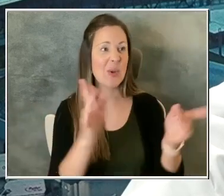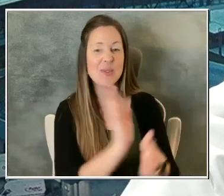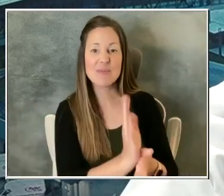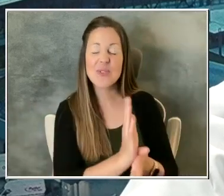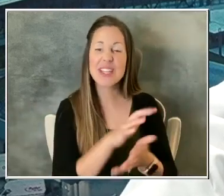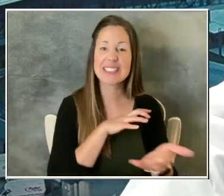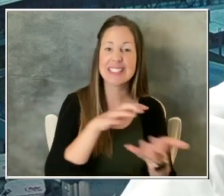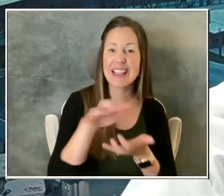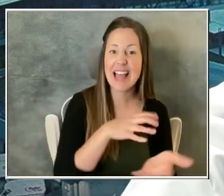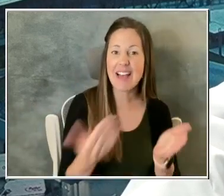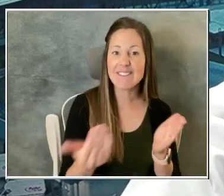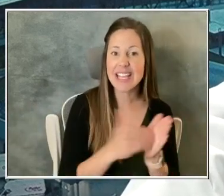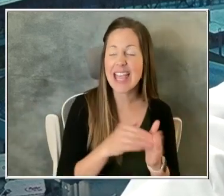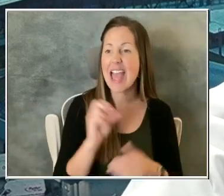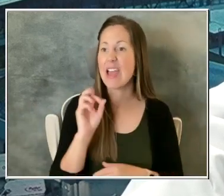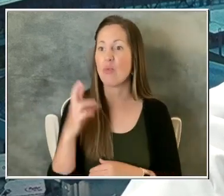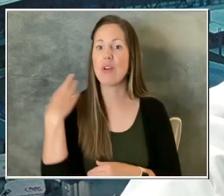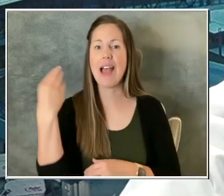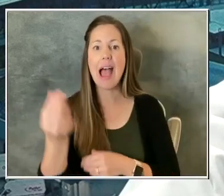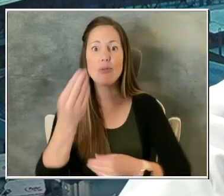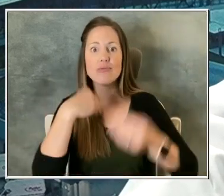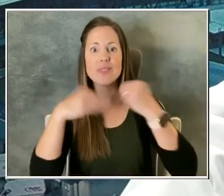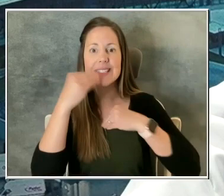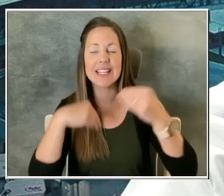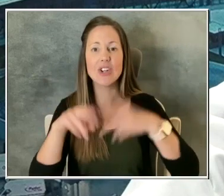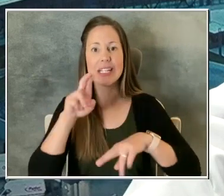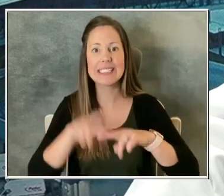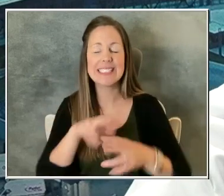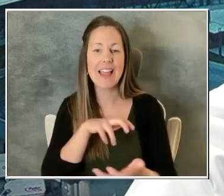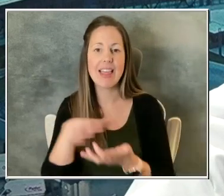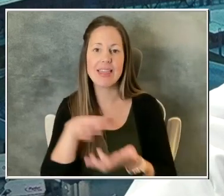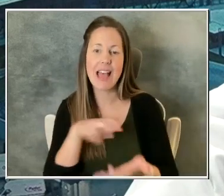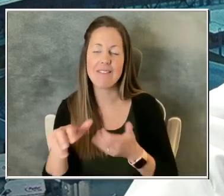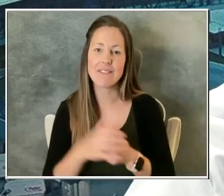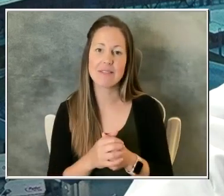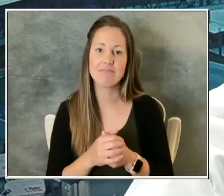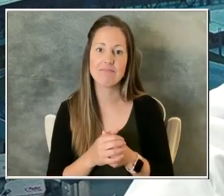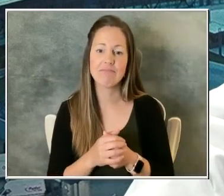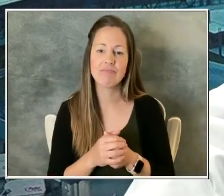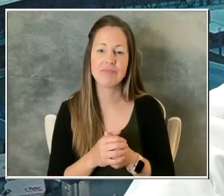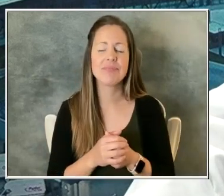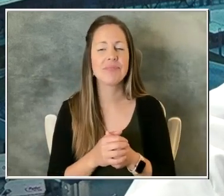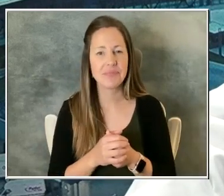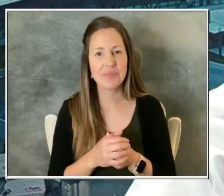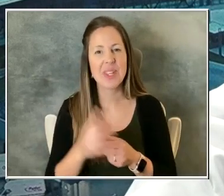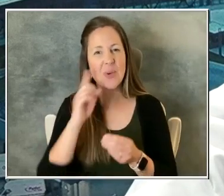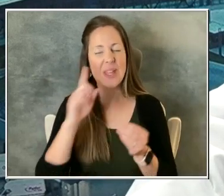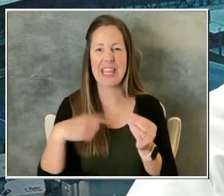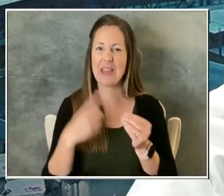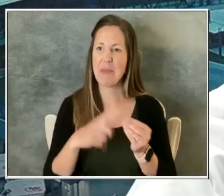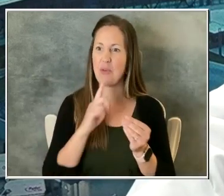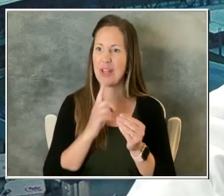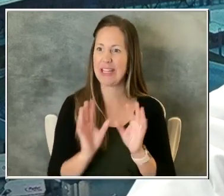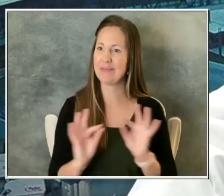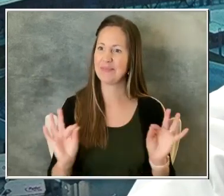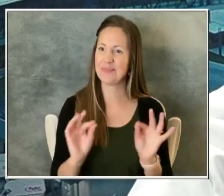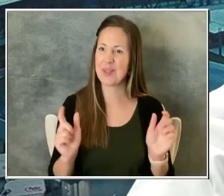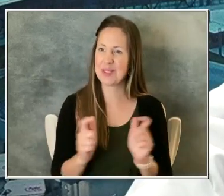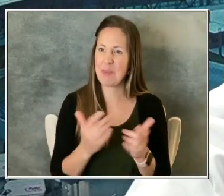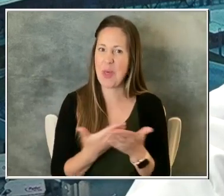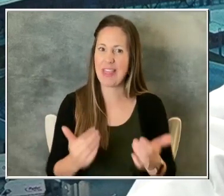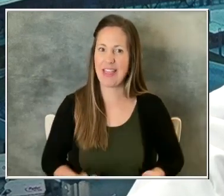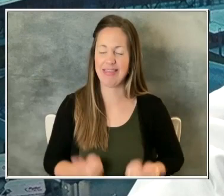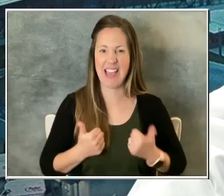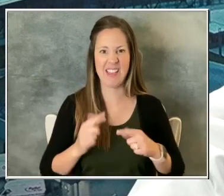down and go out to dinner and laugh at dinner. You know, we think about the small things in life, but sometimes these small things like